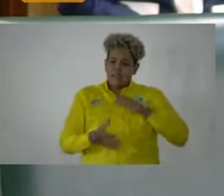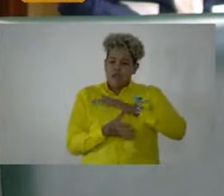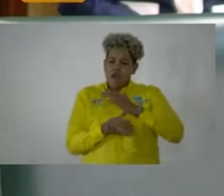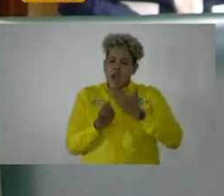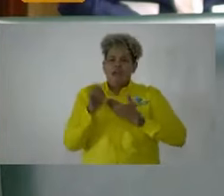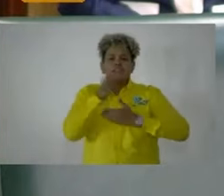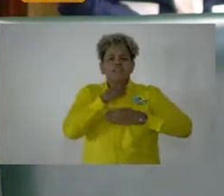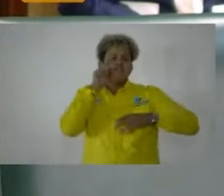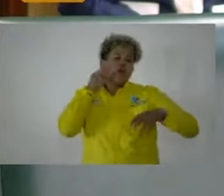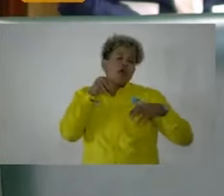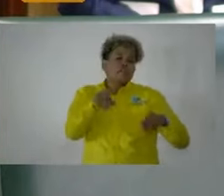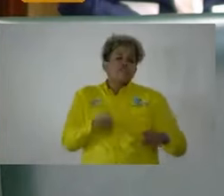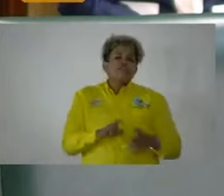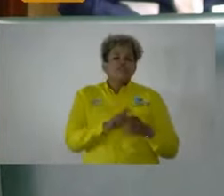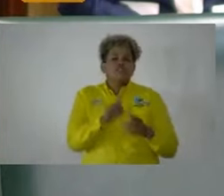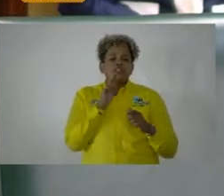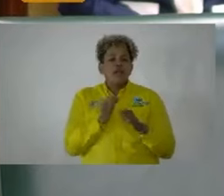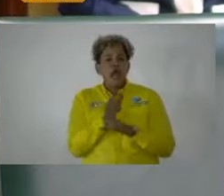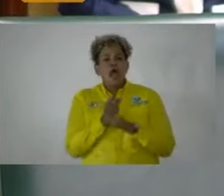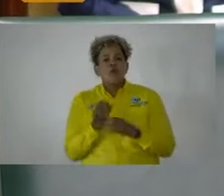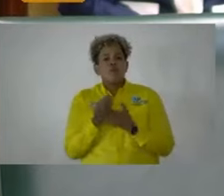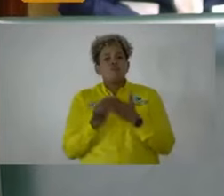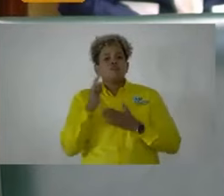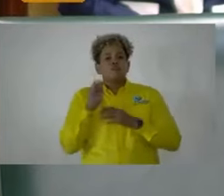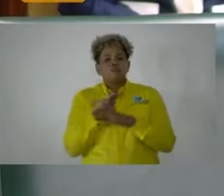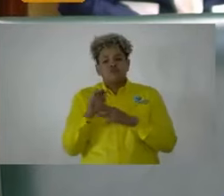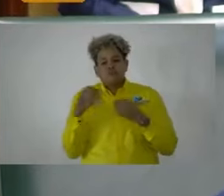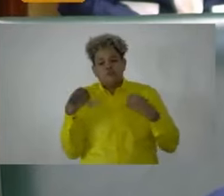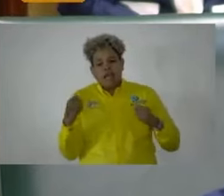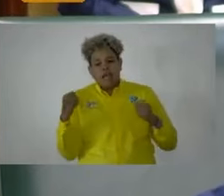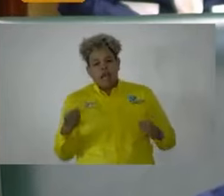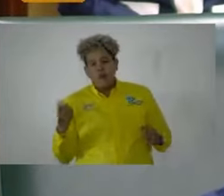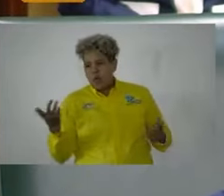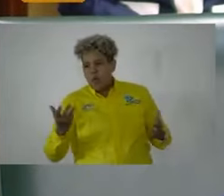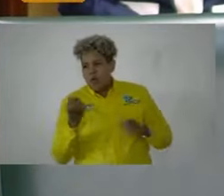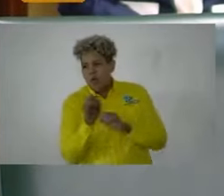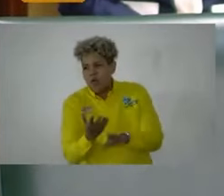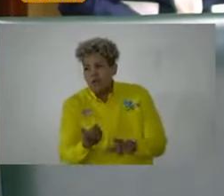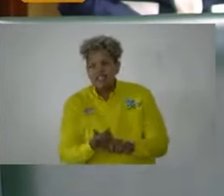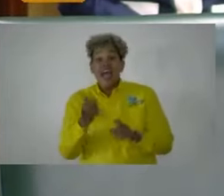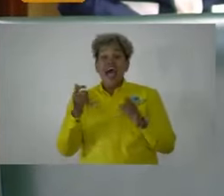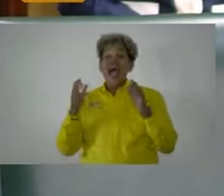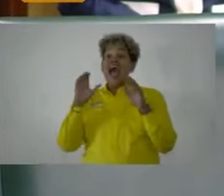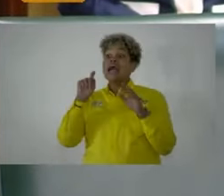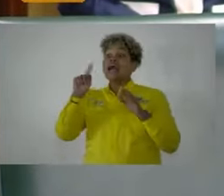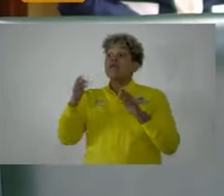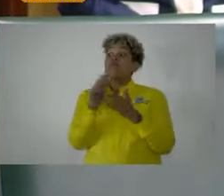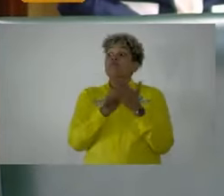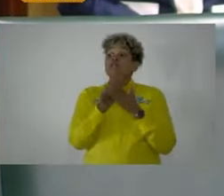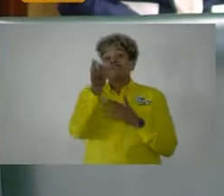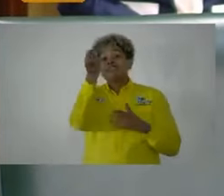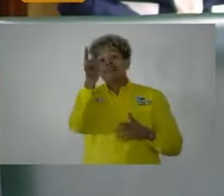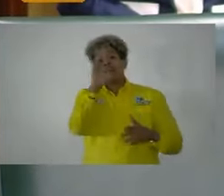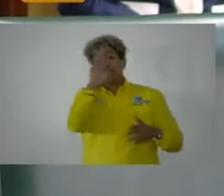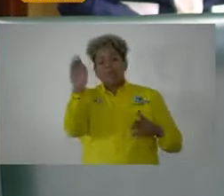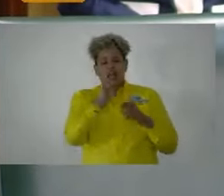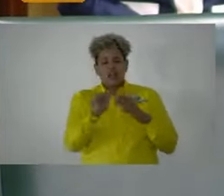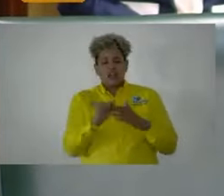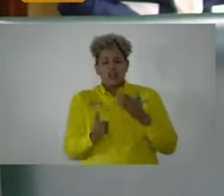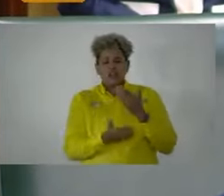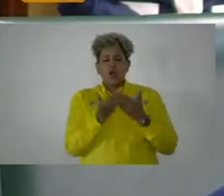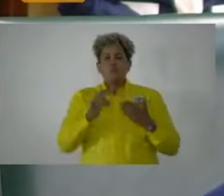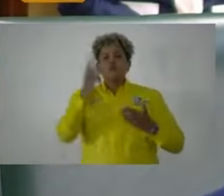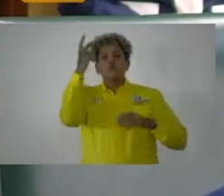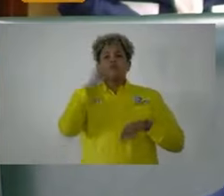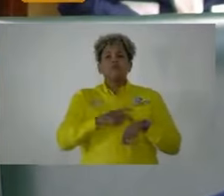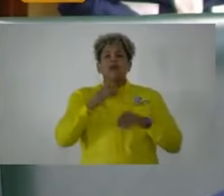for expenditure in the annual budget for the Ministry of Health and Wellness. With a capital budget of $11 billion, nearly twice